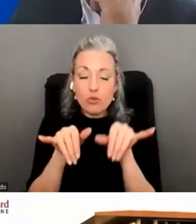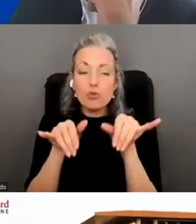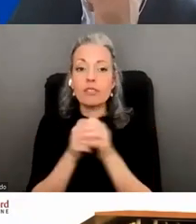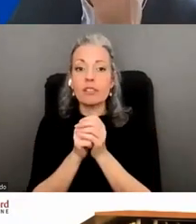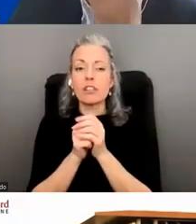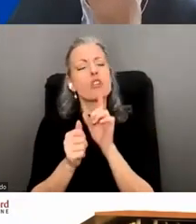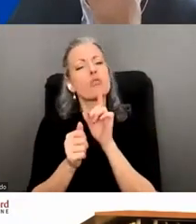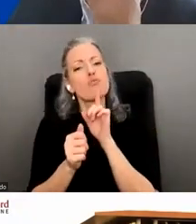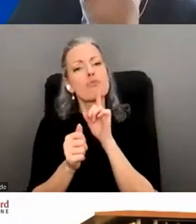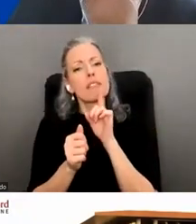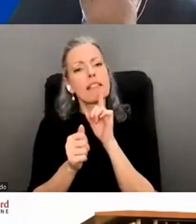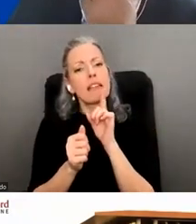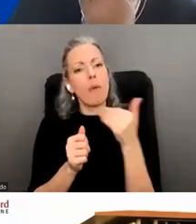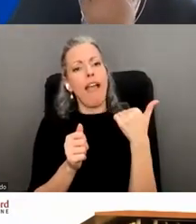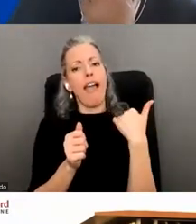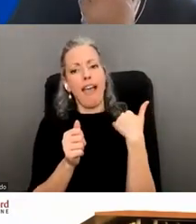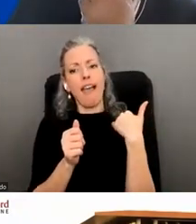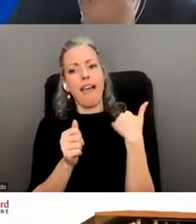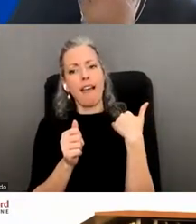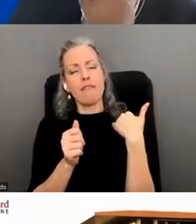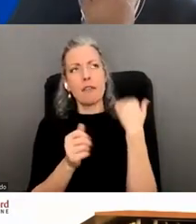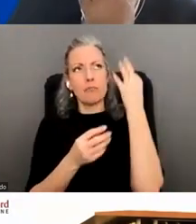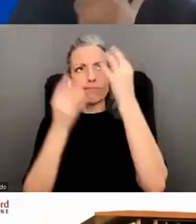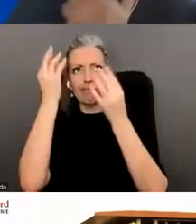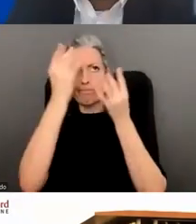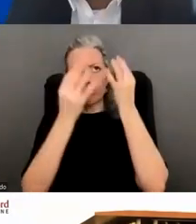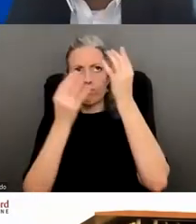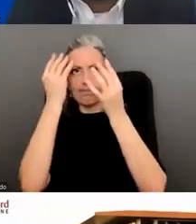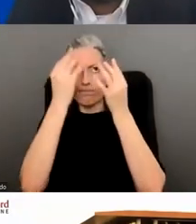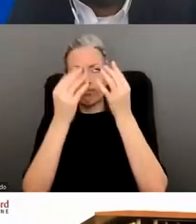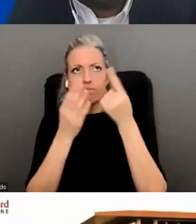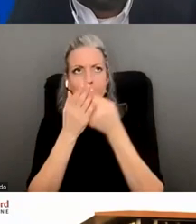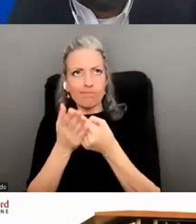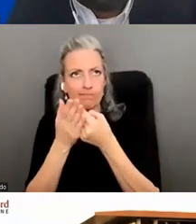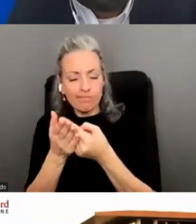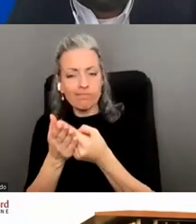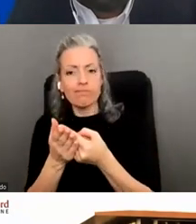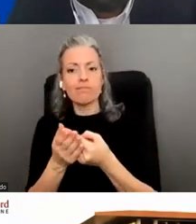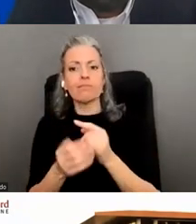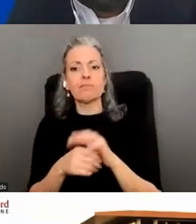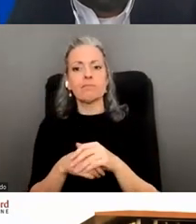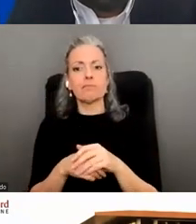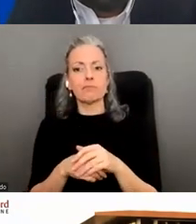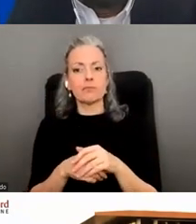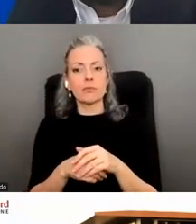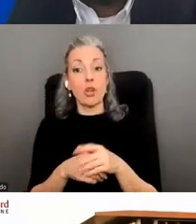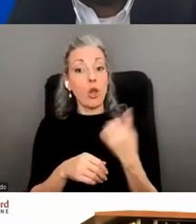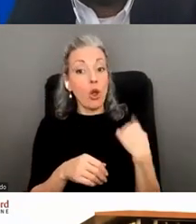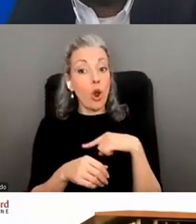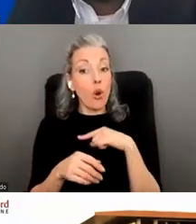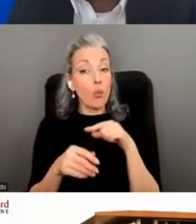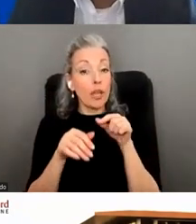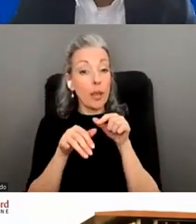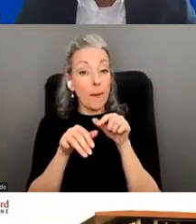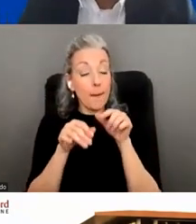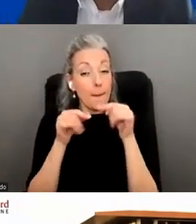we really have been giving a lot of thought and discussion to is, number one, are we measuring the right